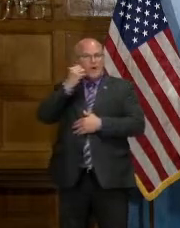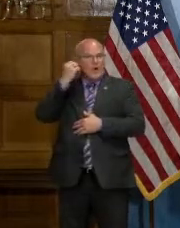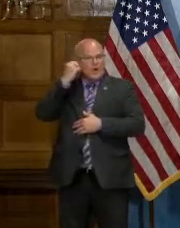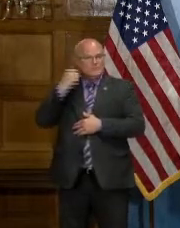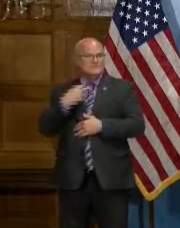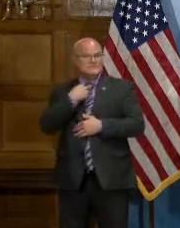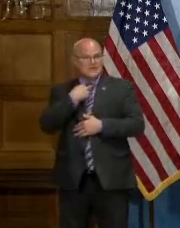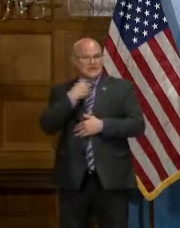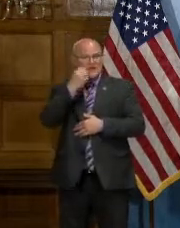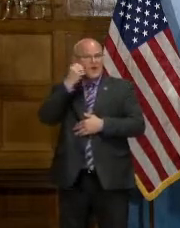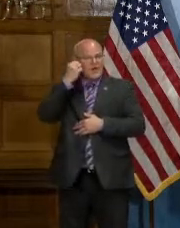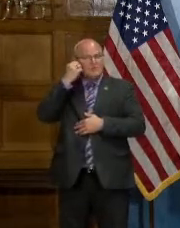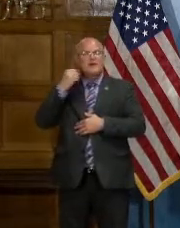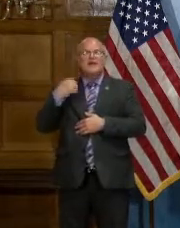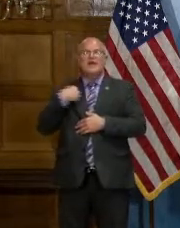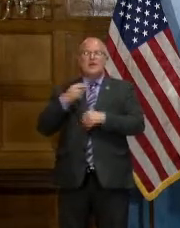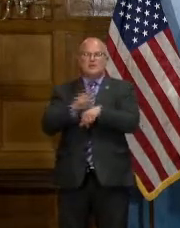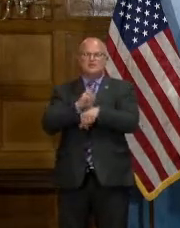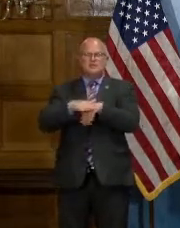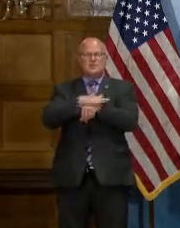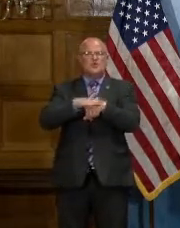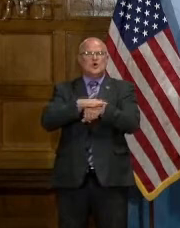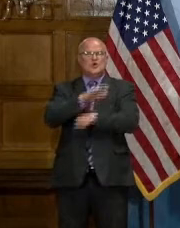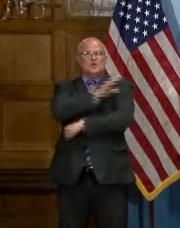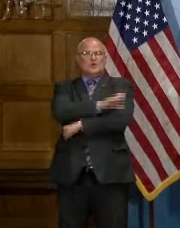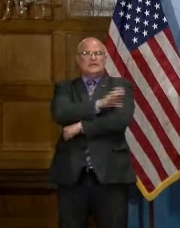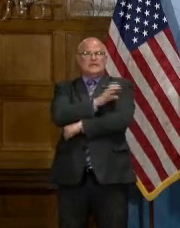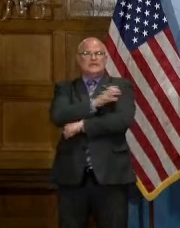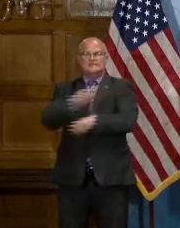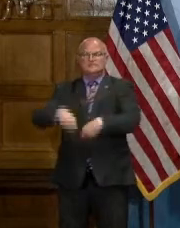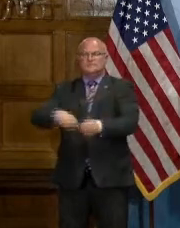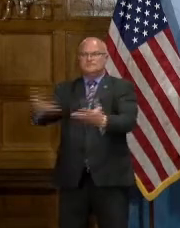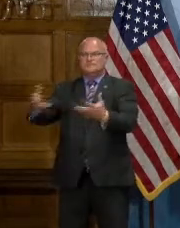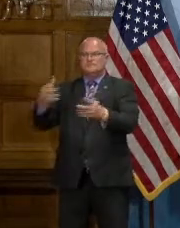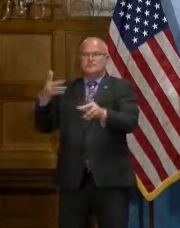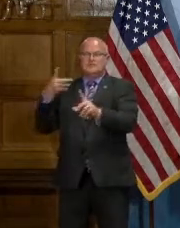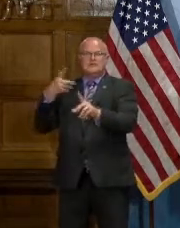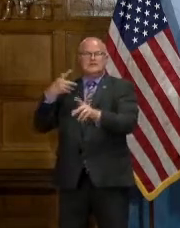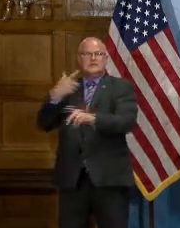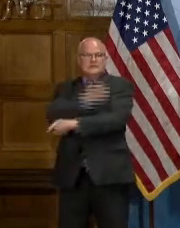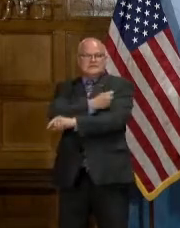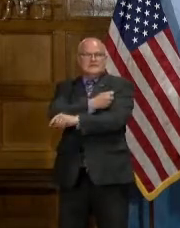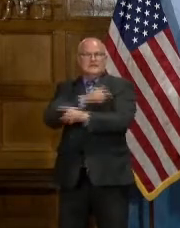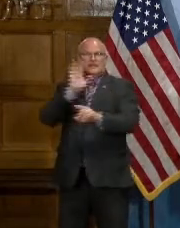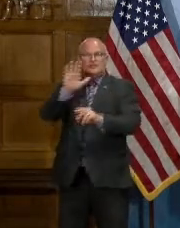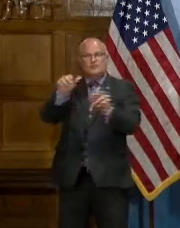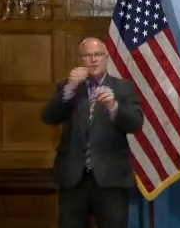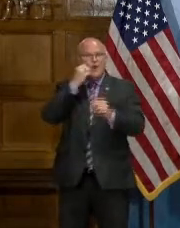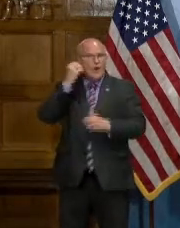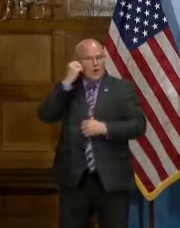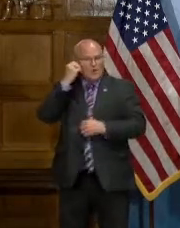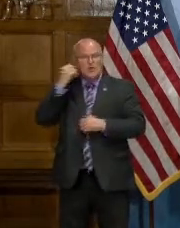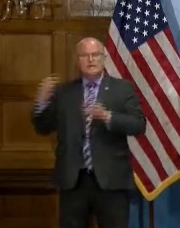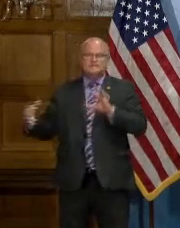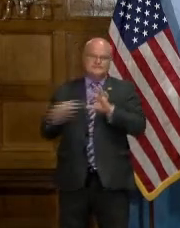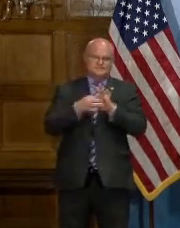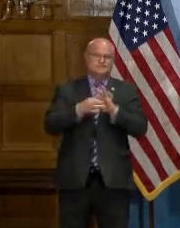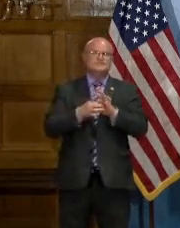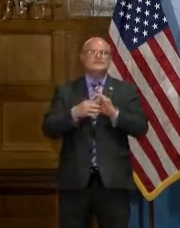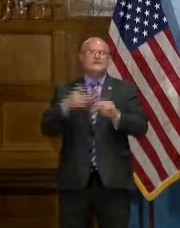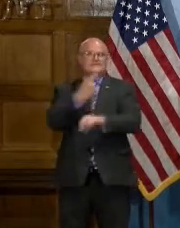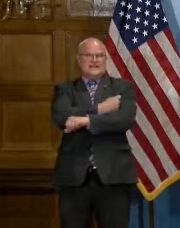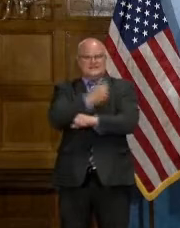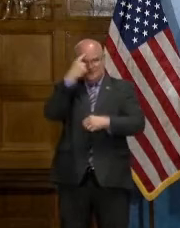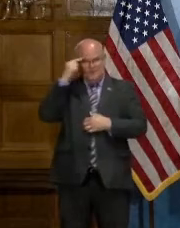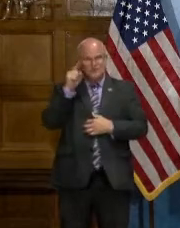our local clinics so that we can deliver and we can make sure that you're hooked up with somebody that can get you the vaccine.